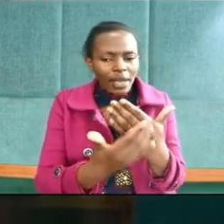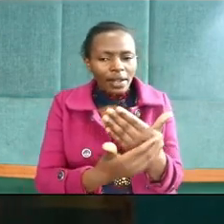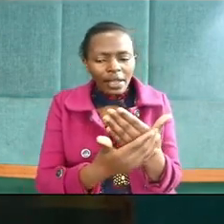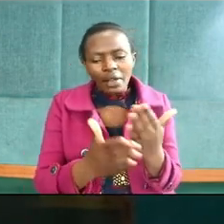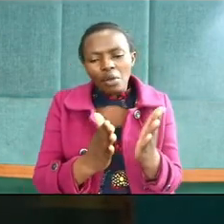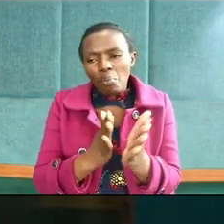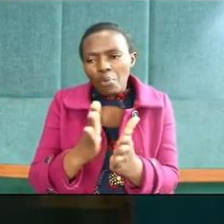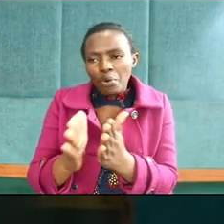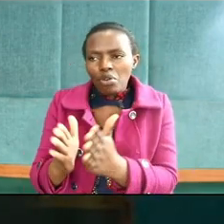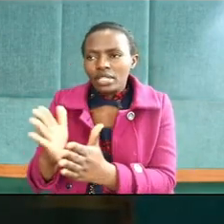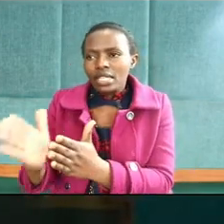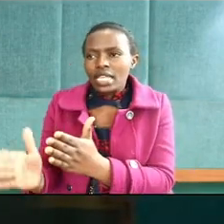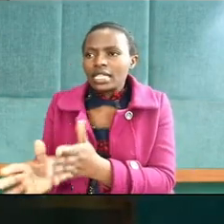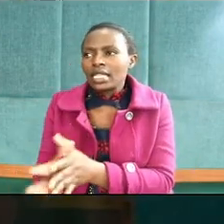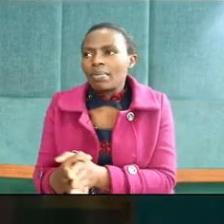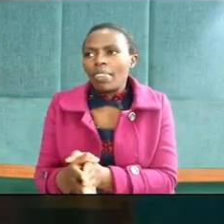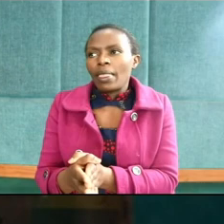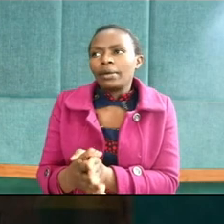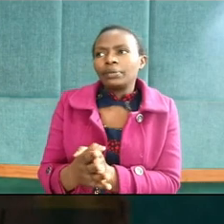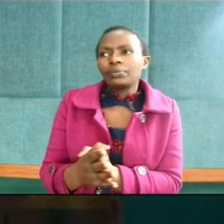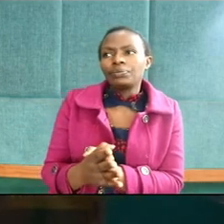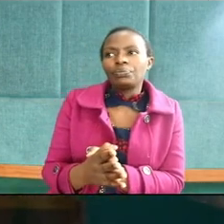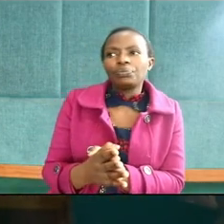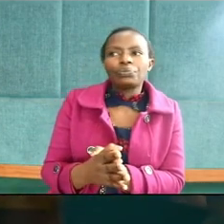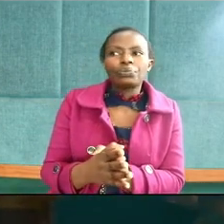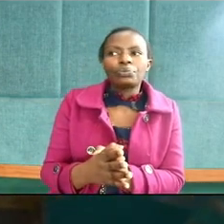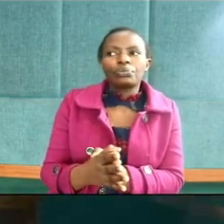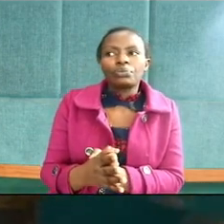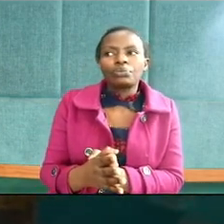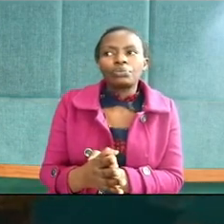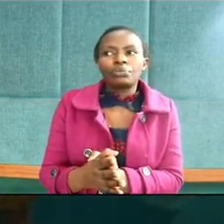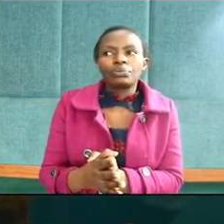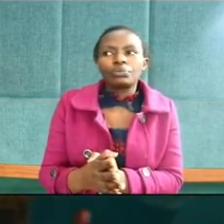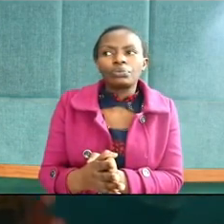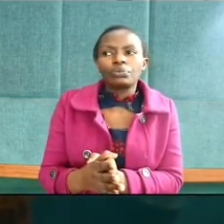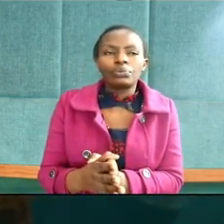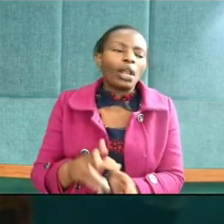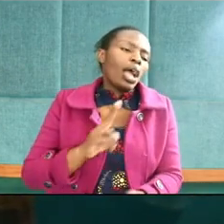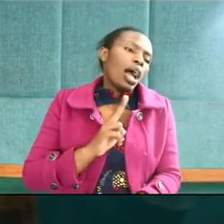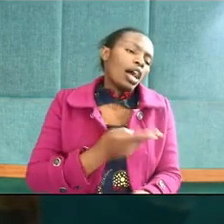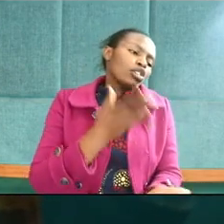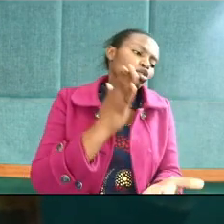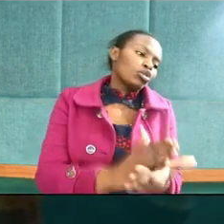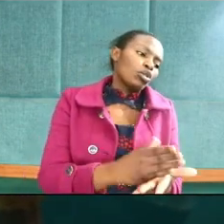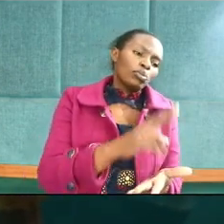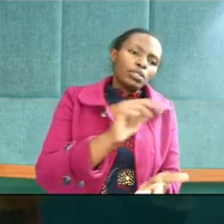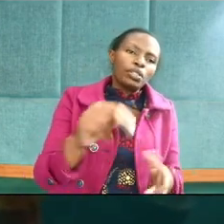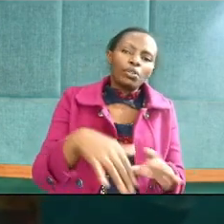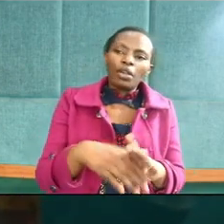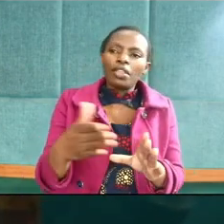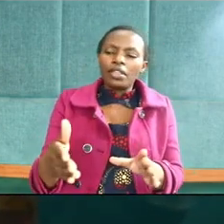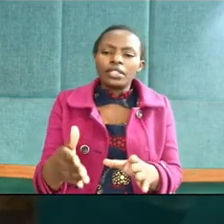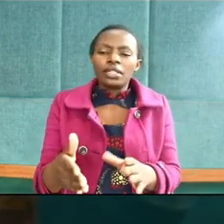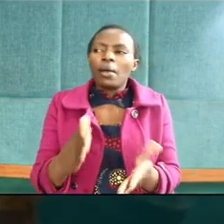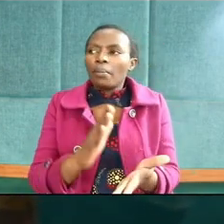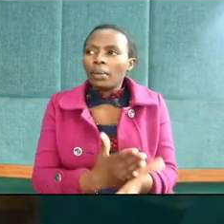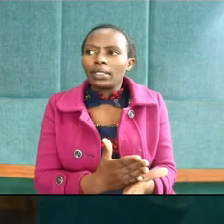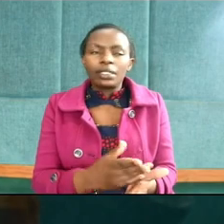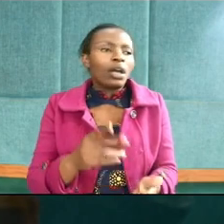Let us not weak in this, let us not relent in this matter. So I want to remind somebody in this